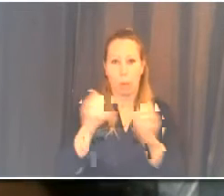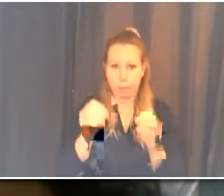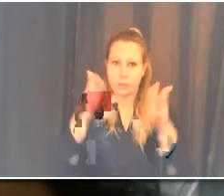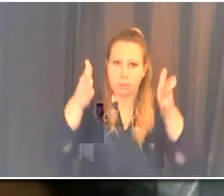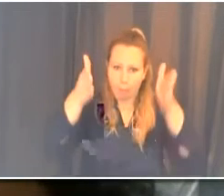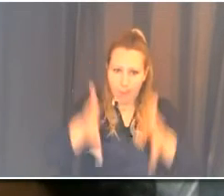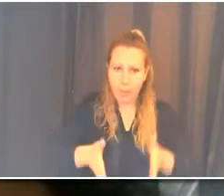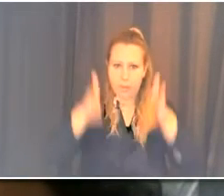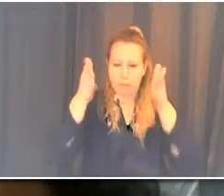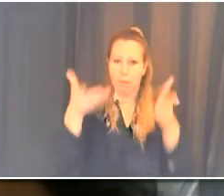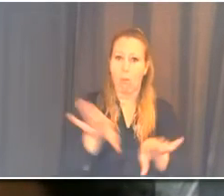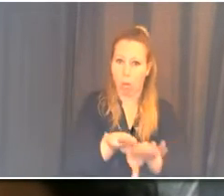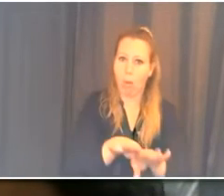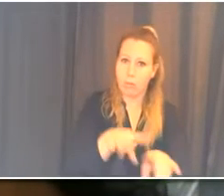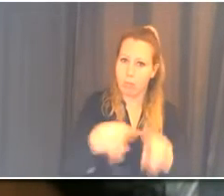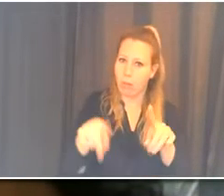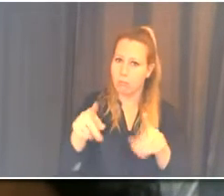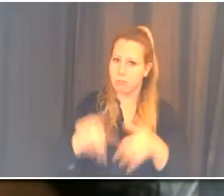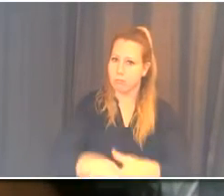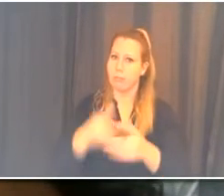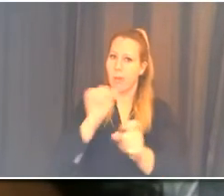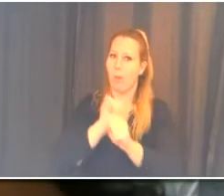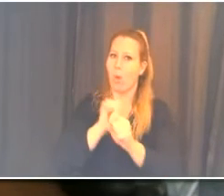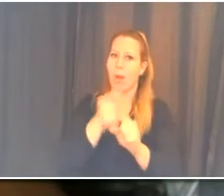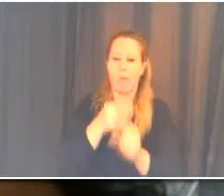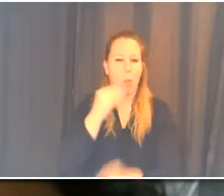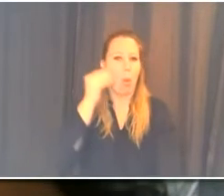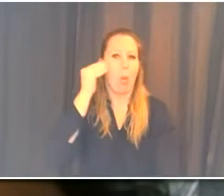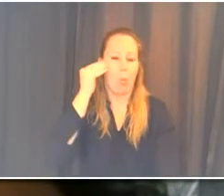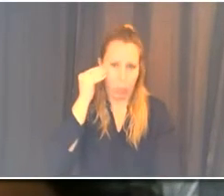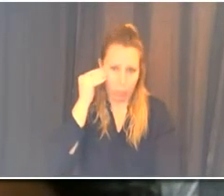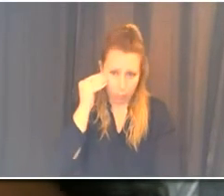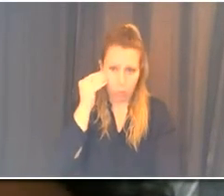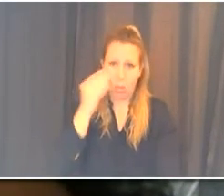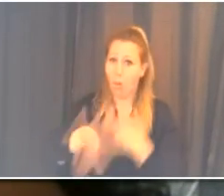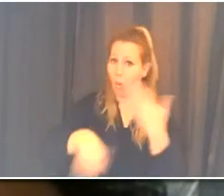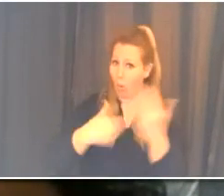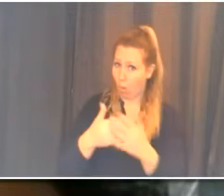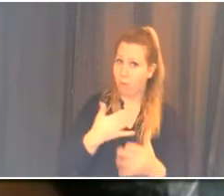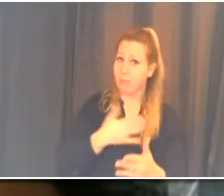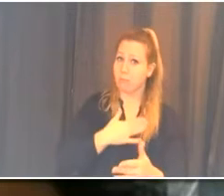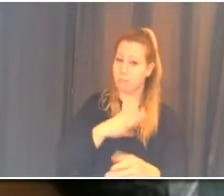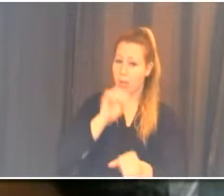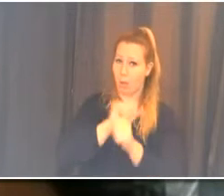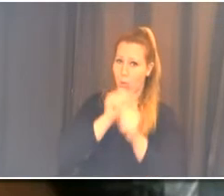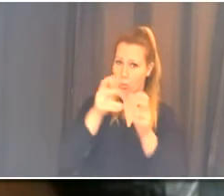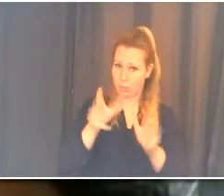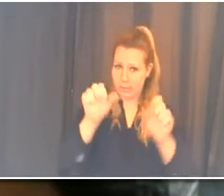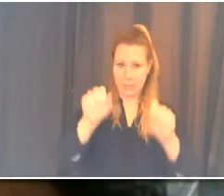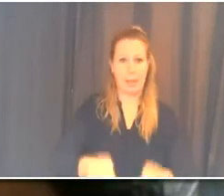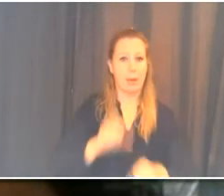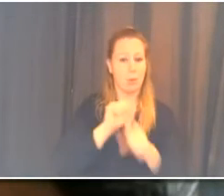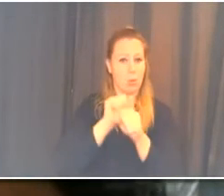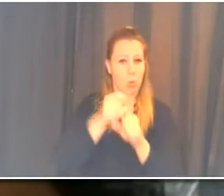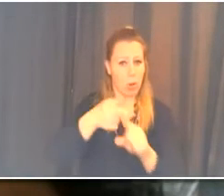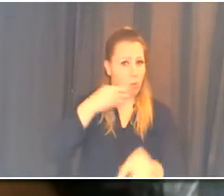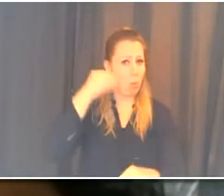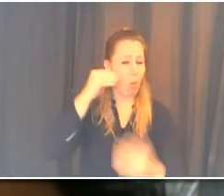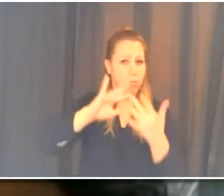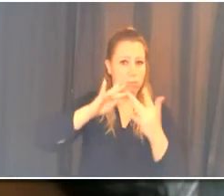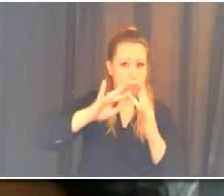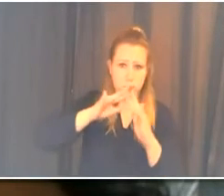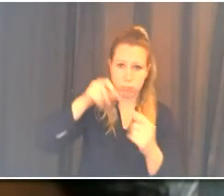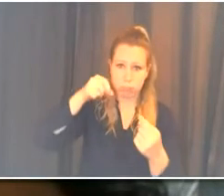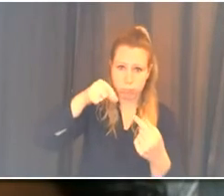providing legal assistance and representation in the virtual NYC courts including obtaining new orders of protection drafting